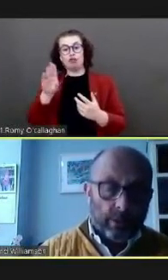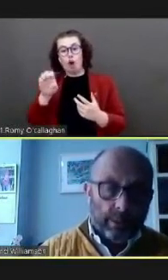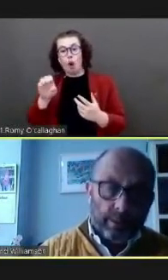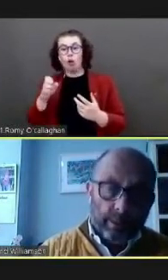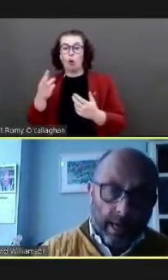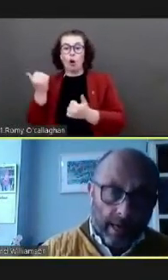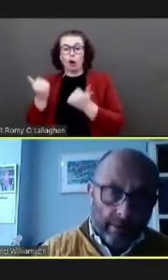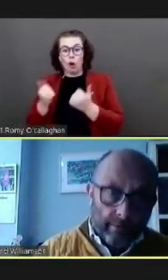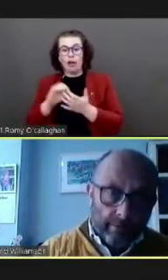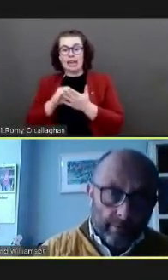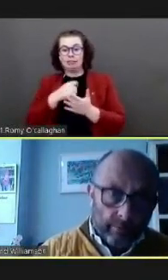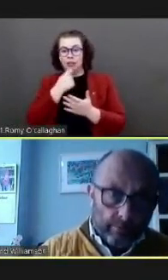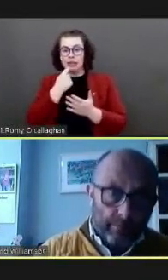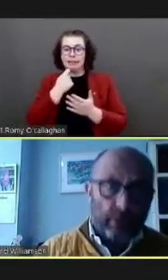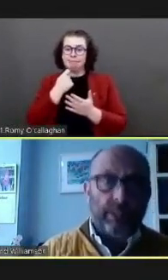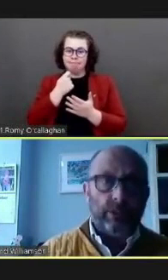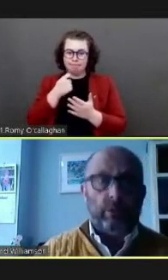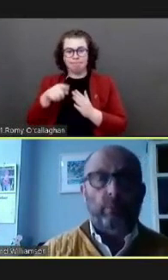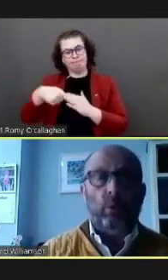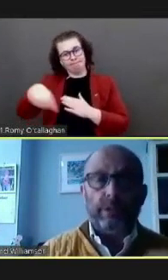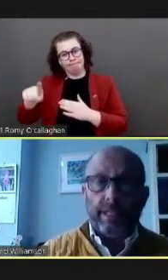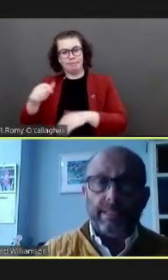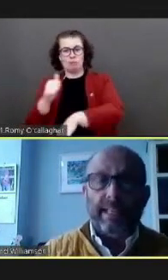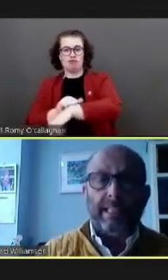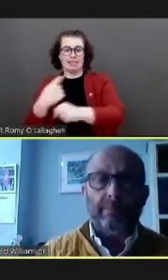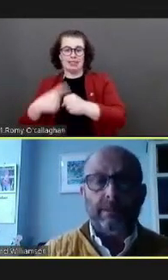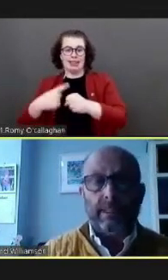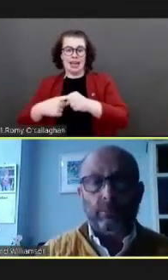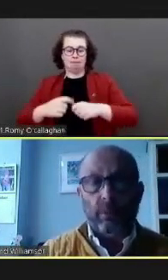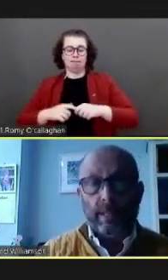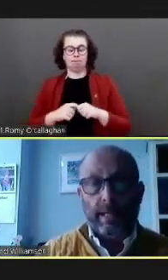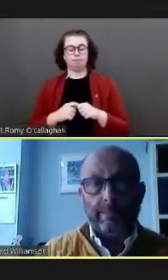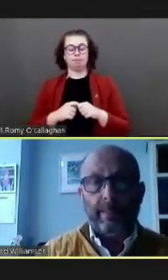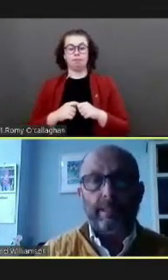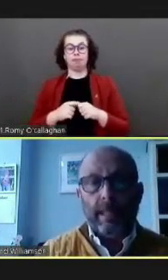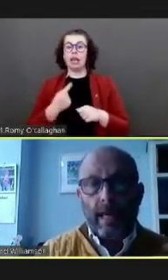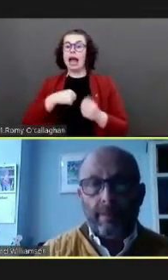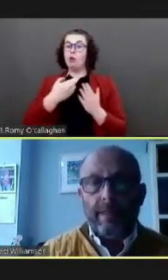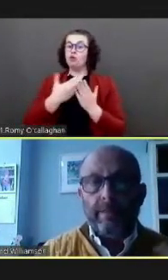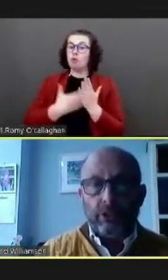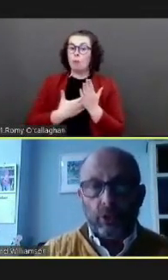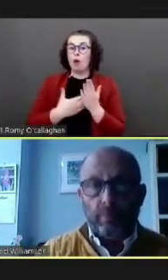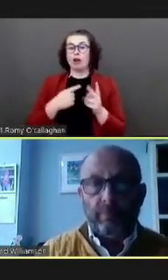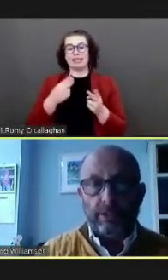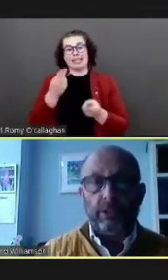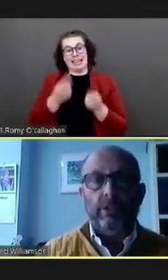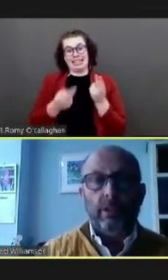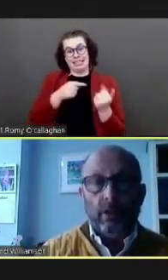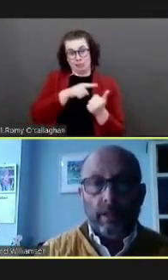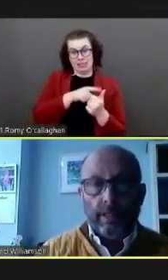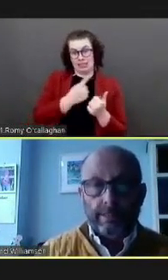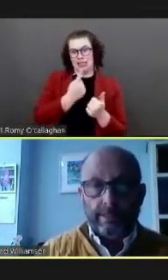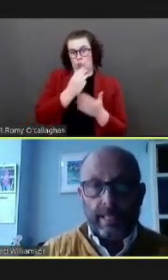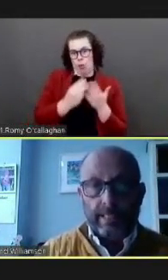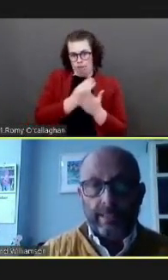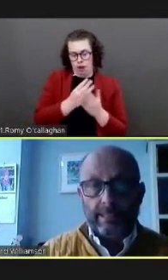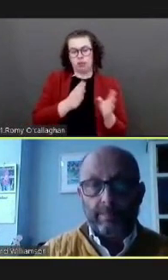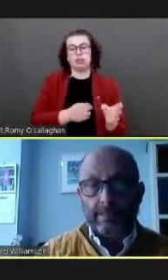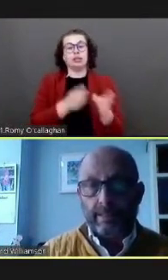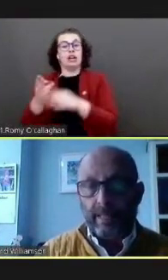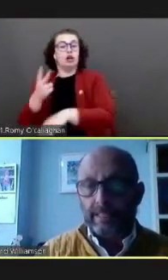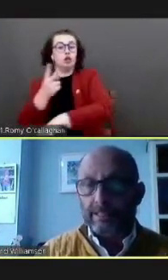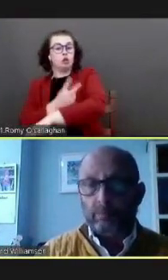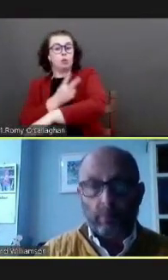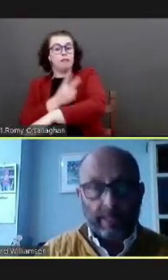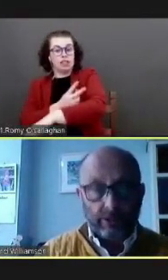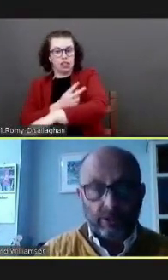So our preparation of reports and assessments is one aspect, and then the supervision is the second